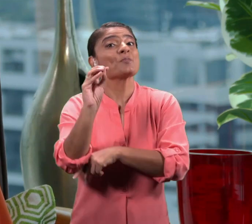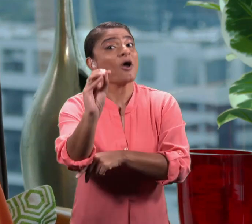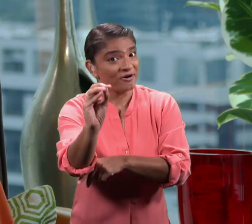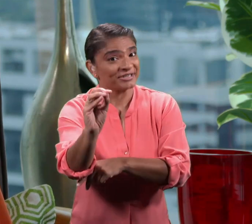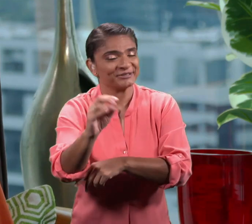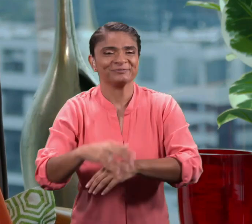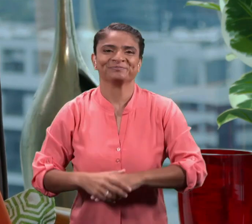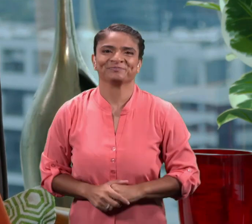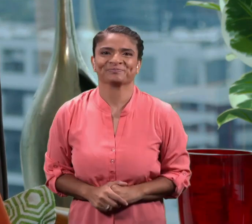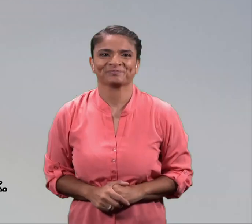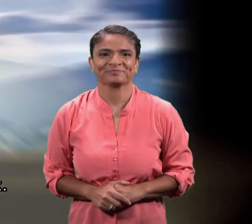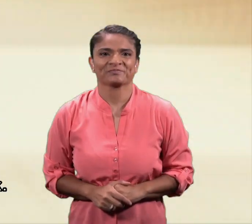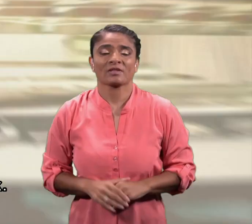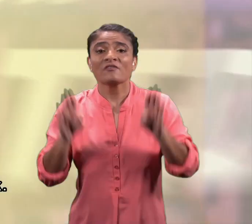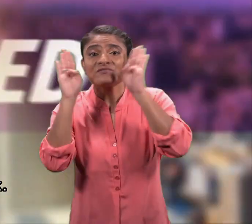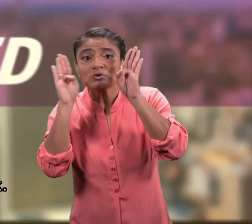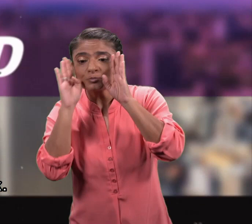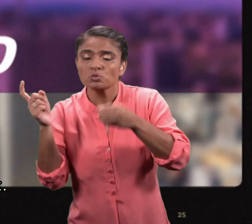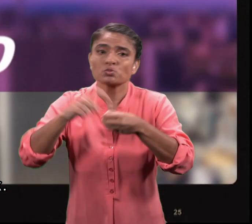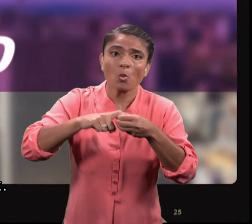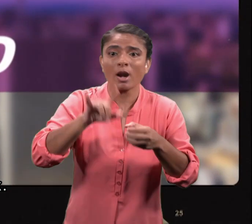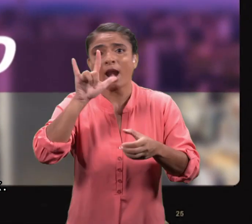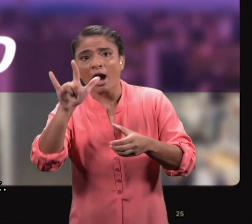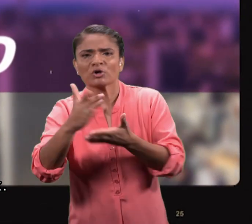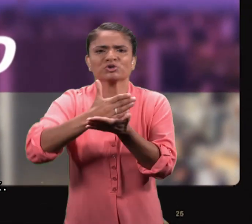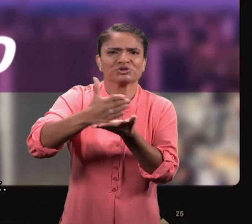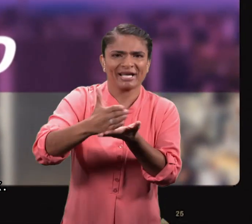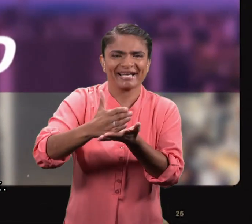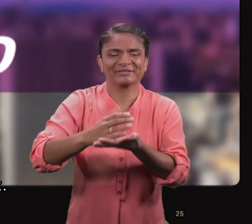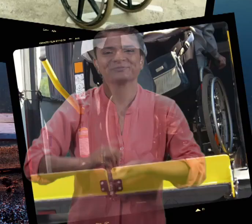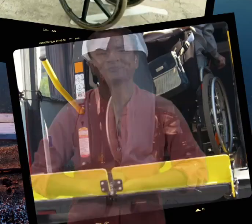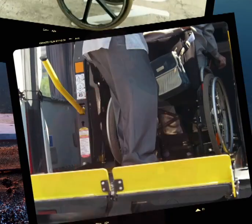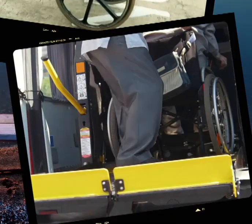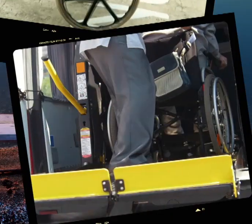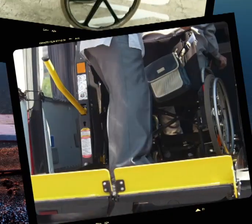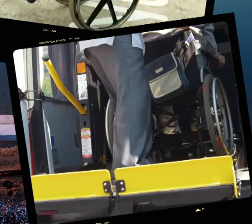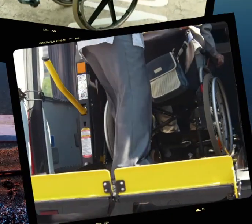on SABC2. You belong. Join, like and share Activated on Facebook.